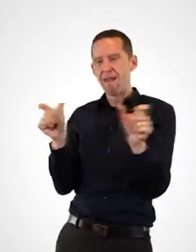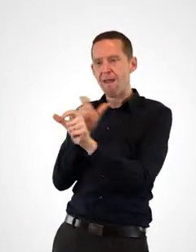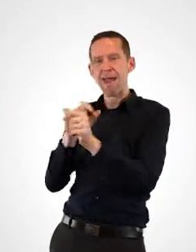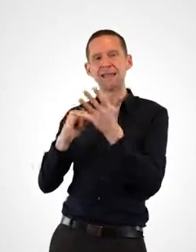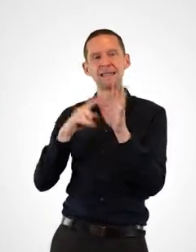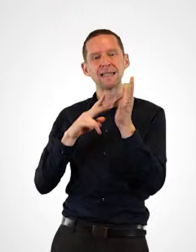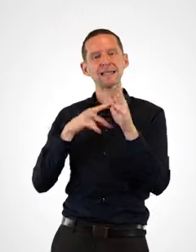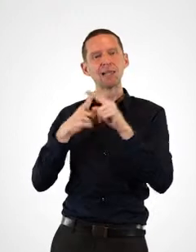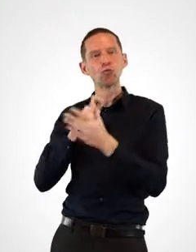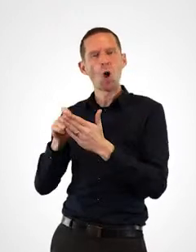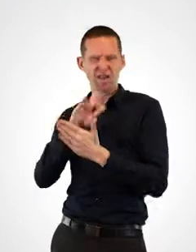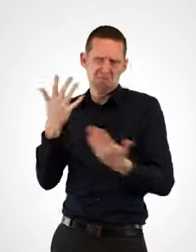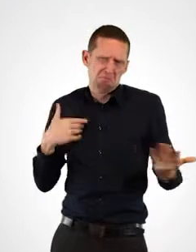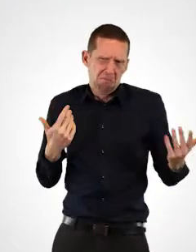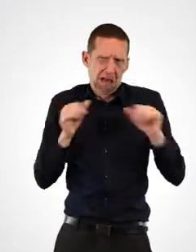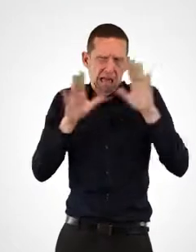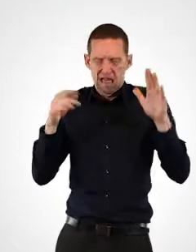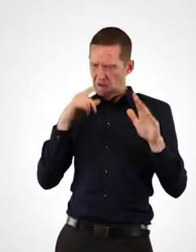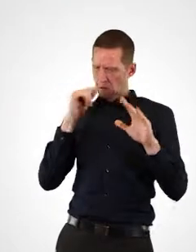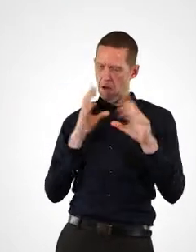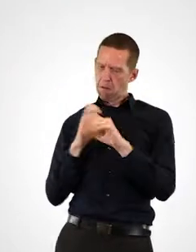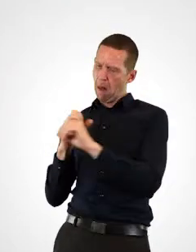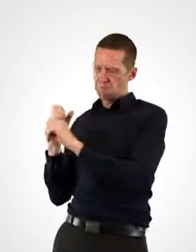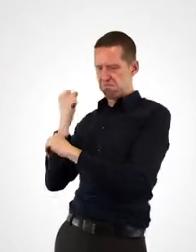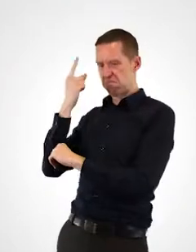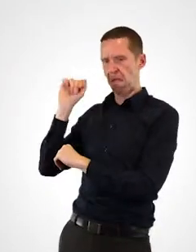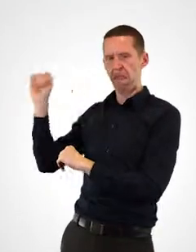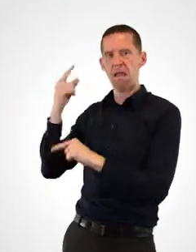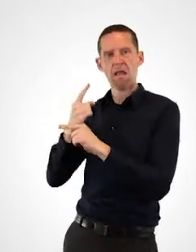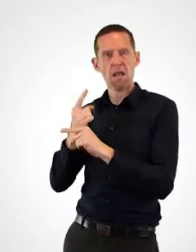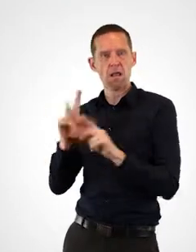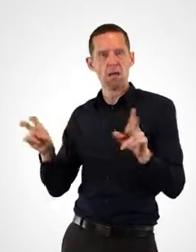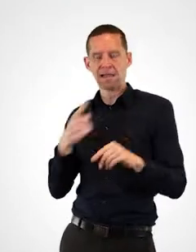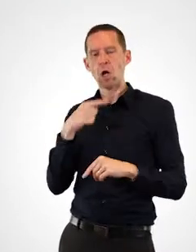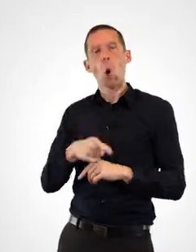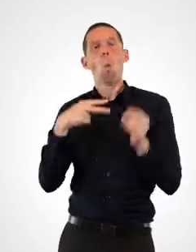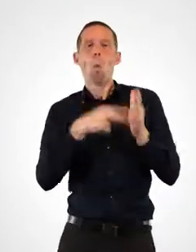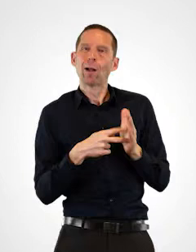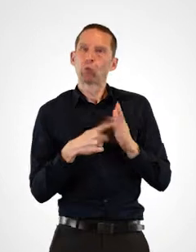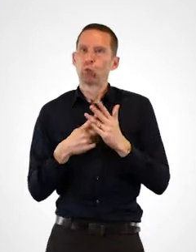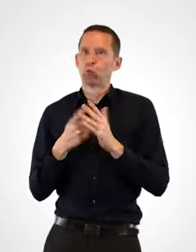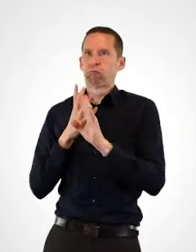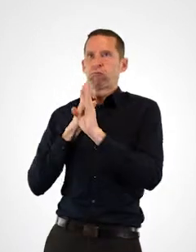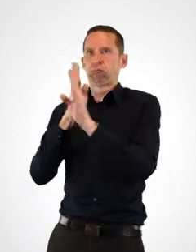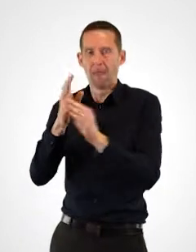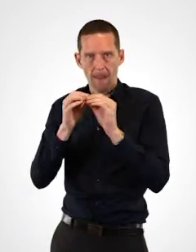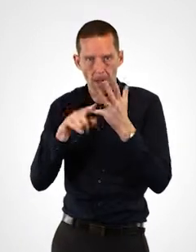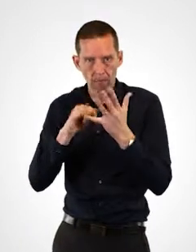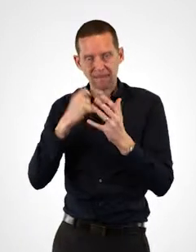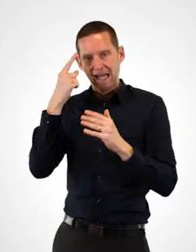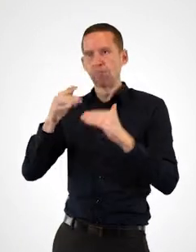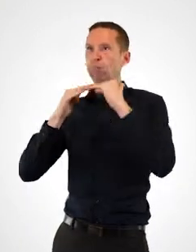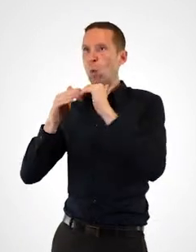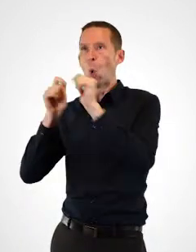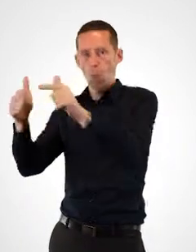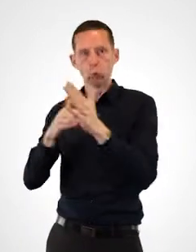we understand. We understand what the student's saying. We understand that they had to wait to get on the bus. We understand that they went to the zoo.